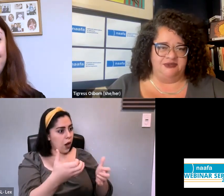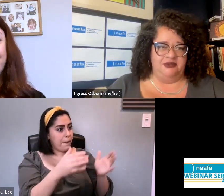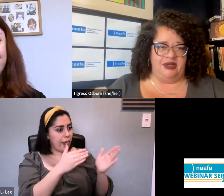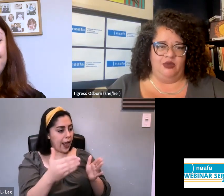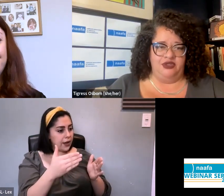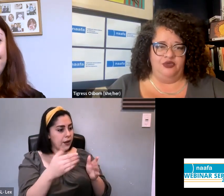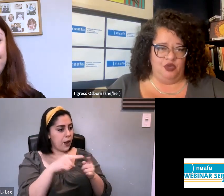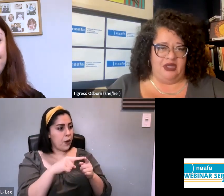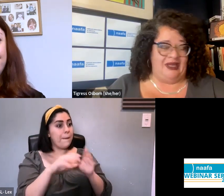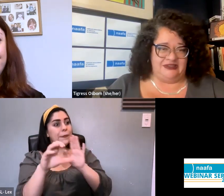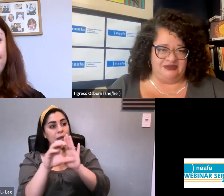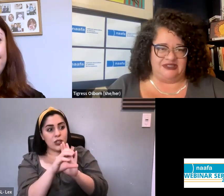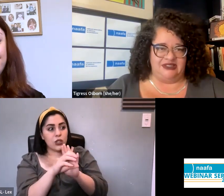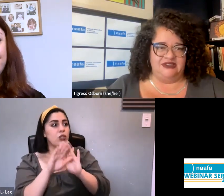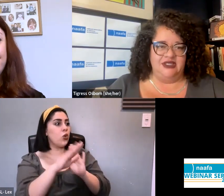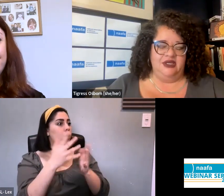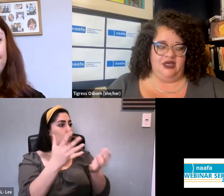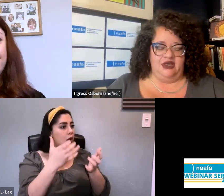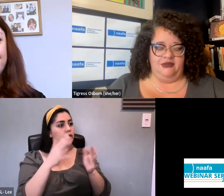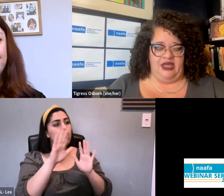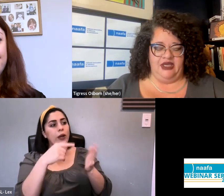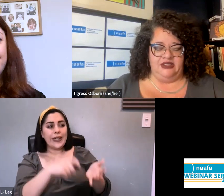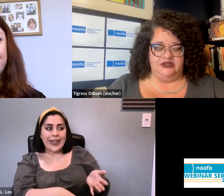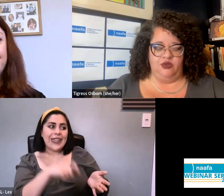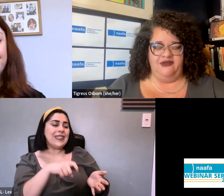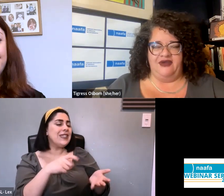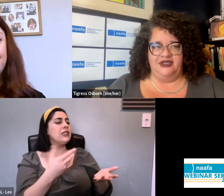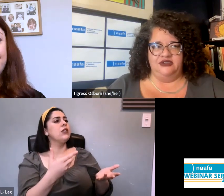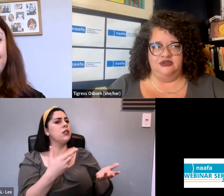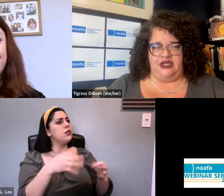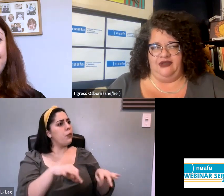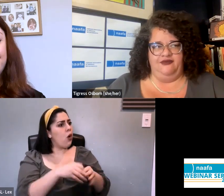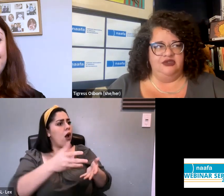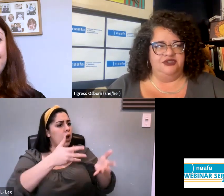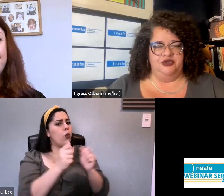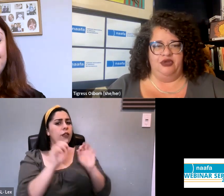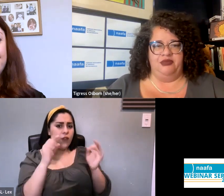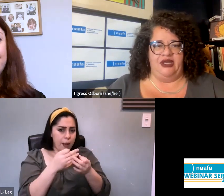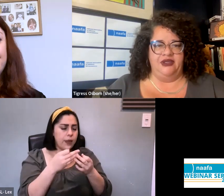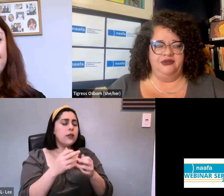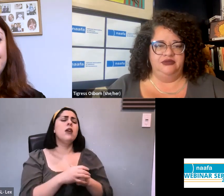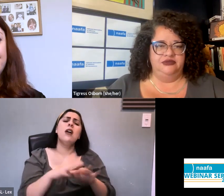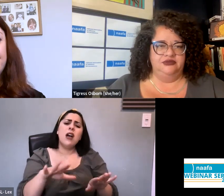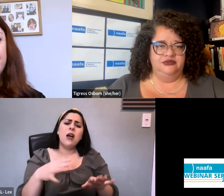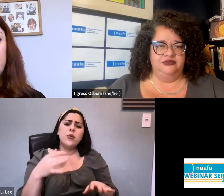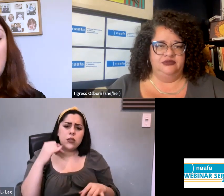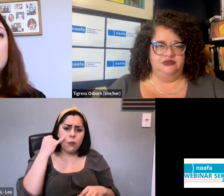as possible about what you want and explicit. And what if I can't afford to do the